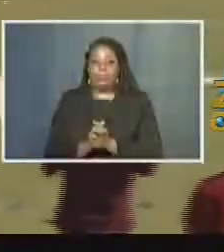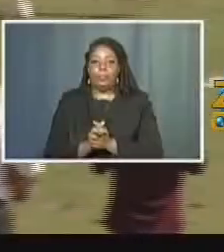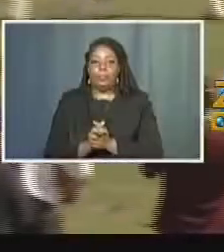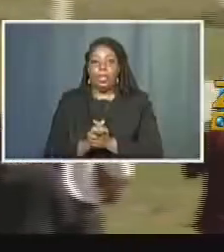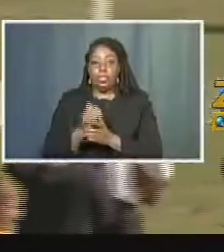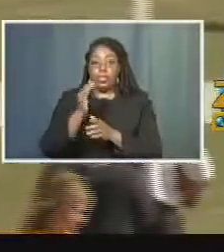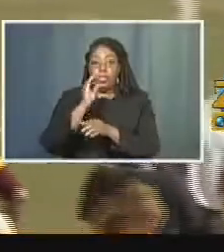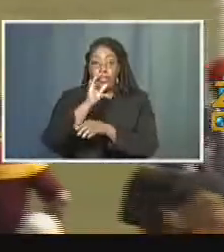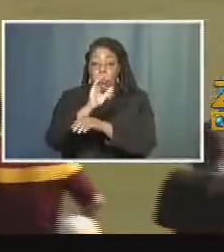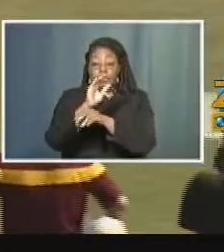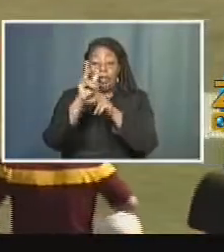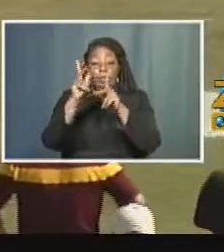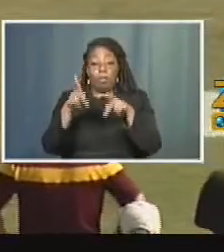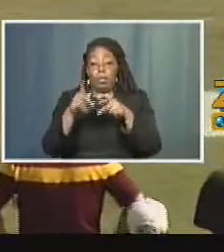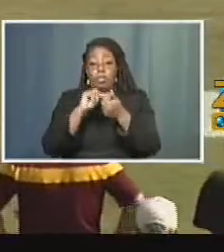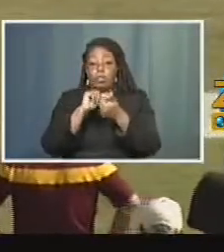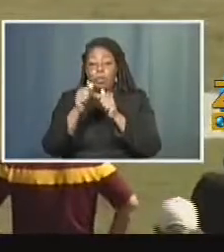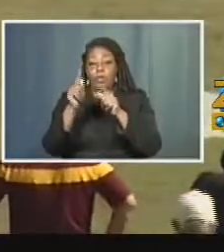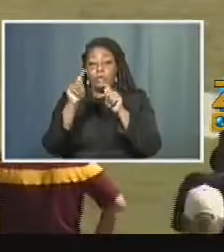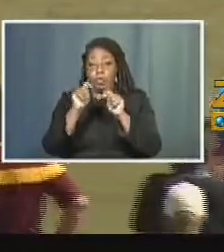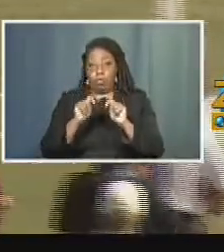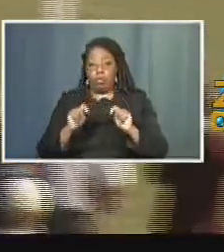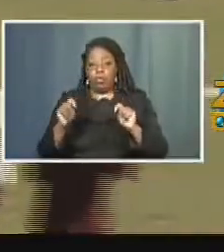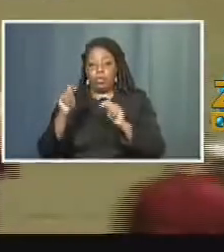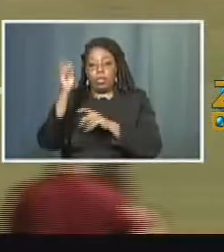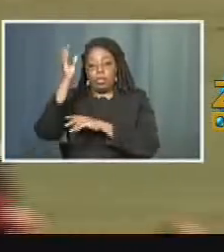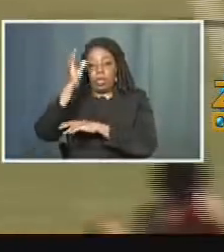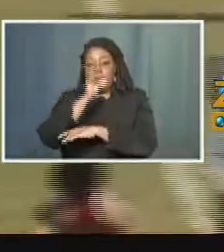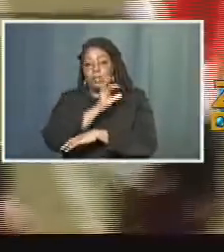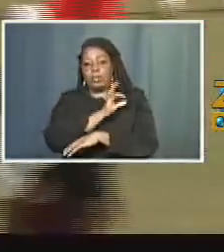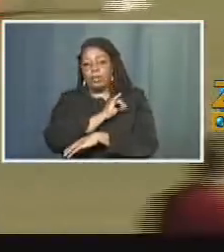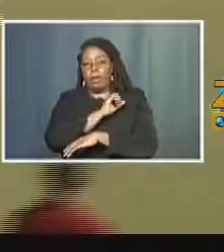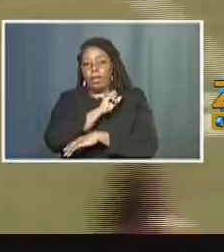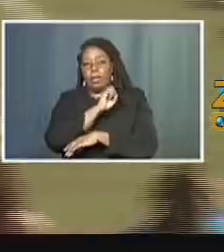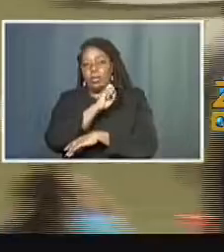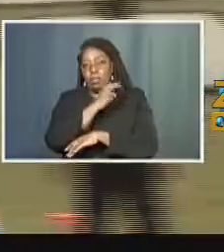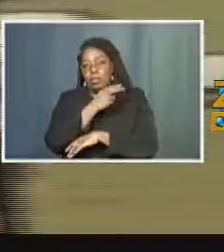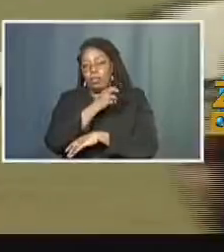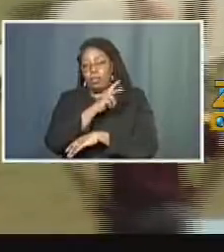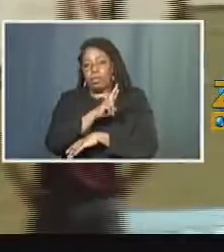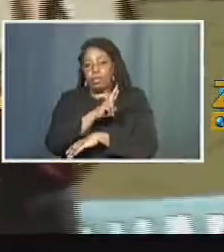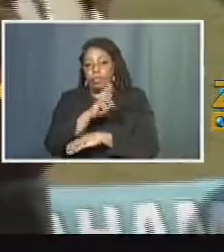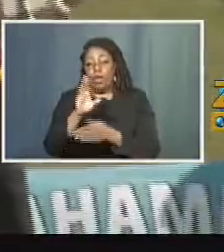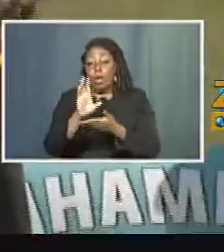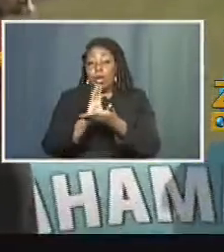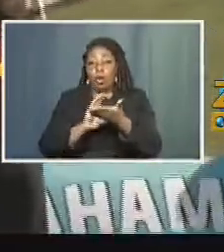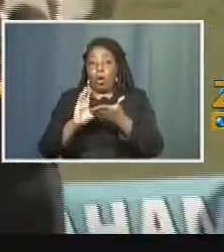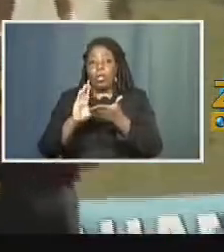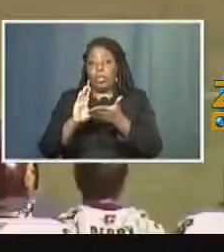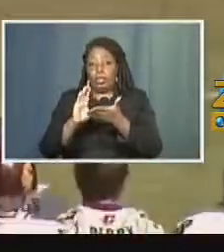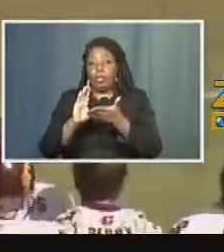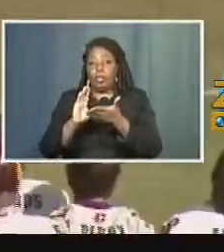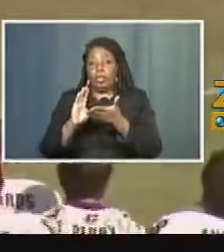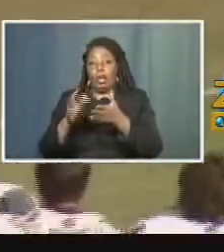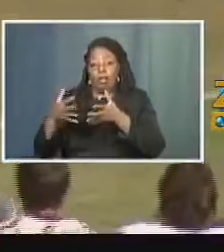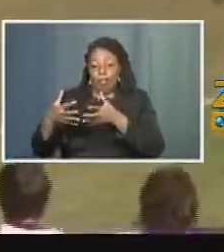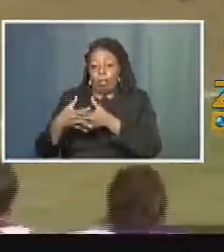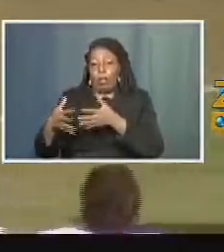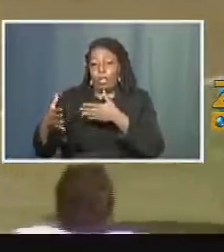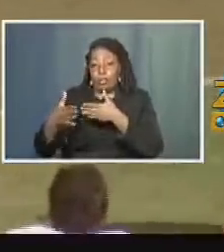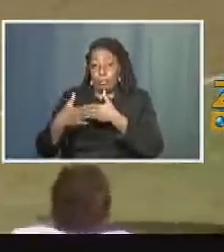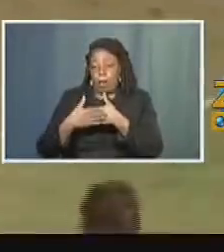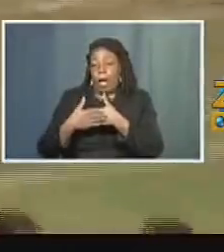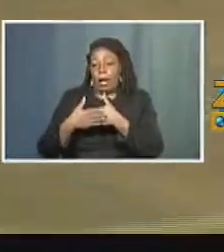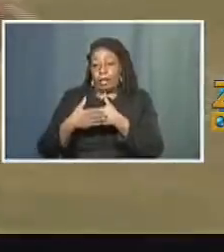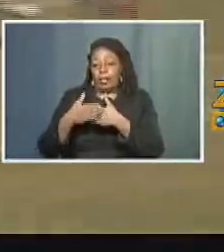Good evening, everybody, and welcome to Sports Tuesday. I'm Charles Fisher. College football is back in the 242 with the return